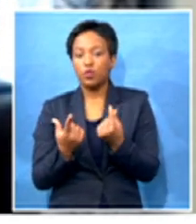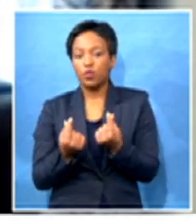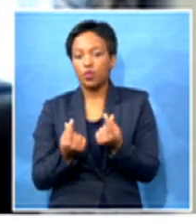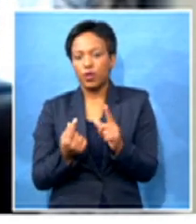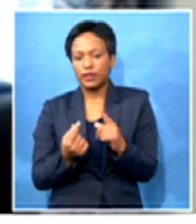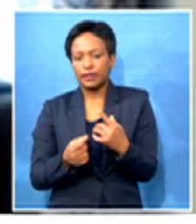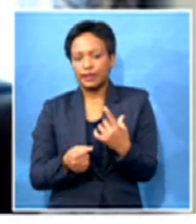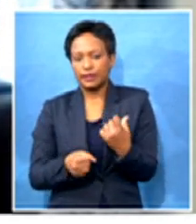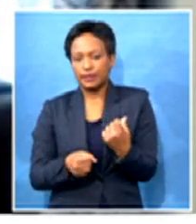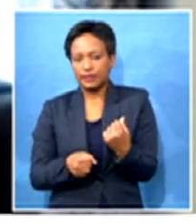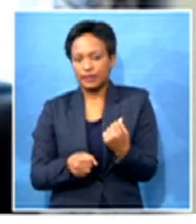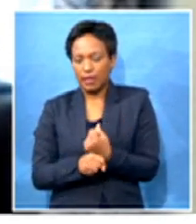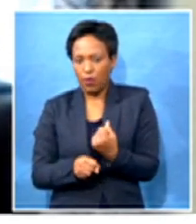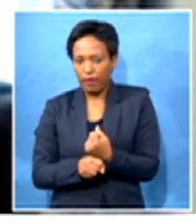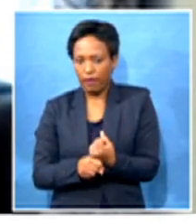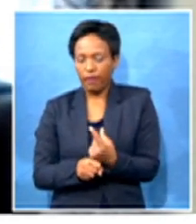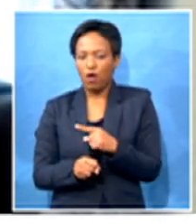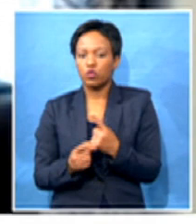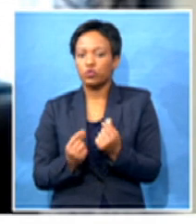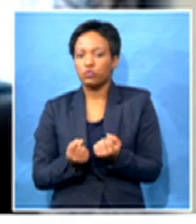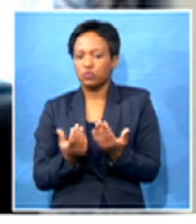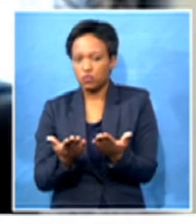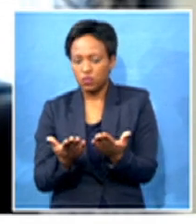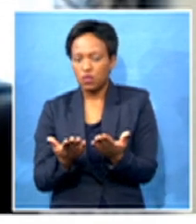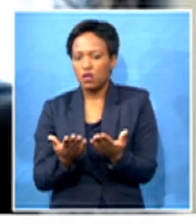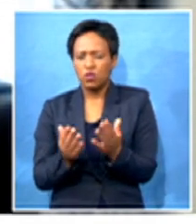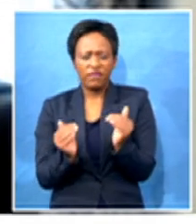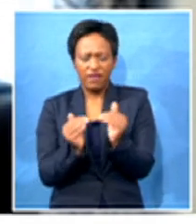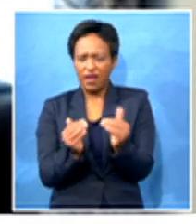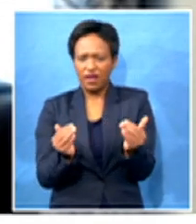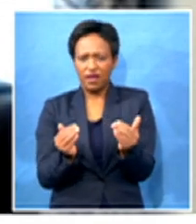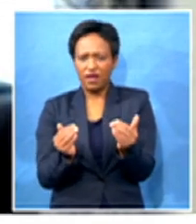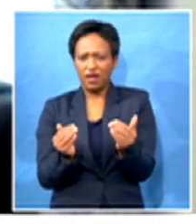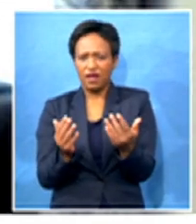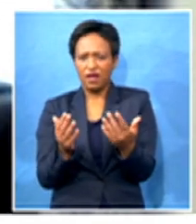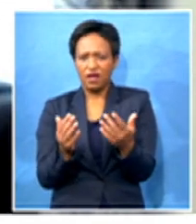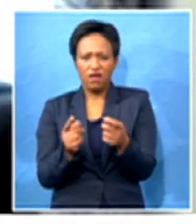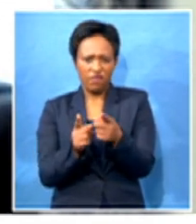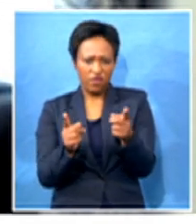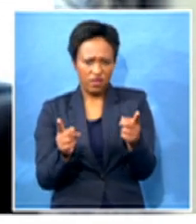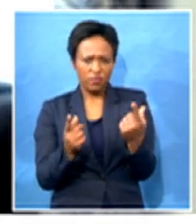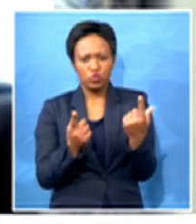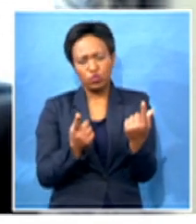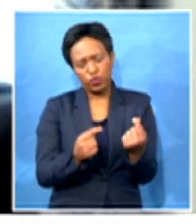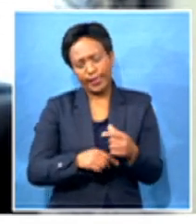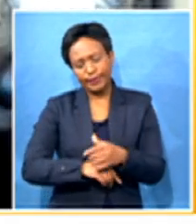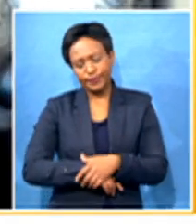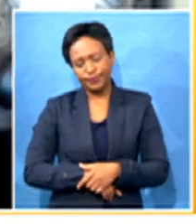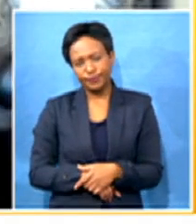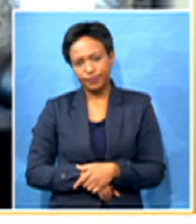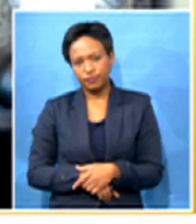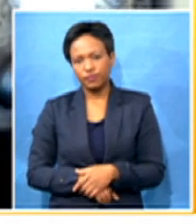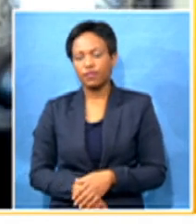to provide the service. It would be unfair for them to do that. Well,